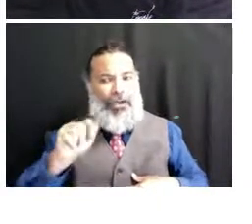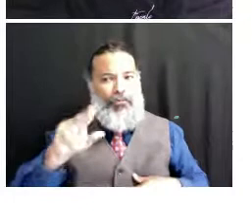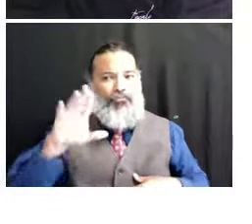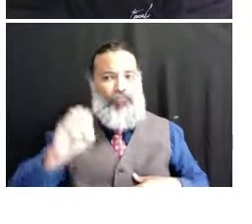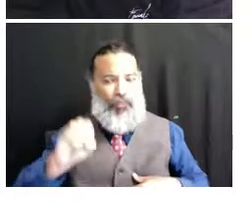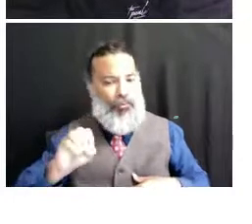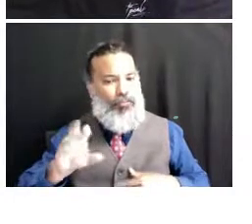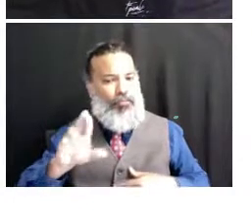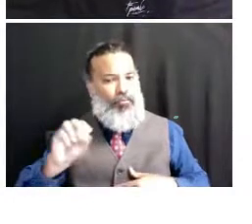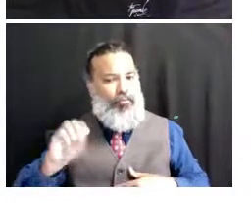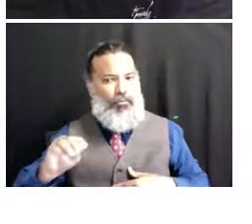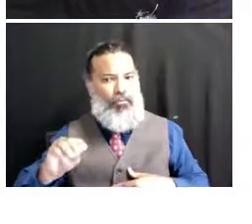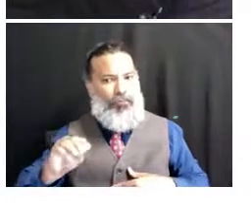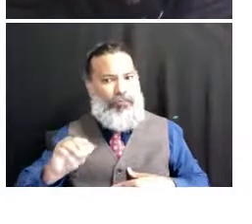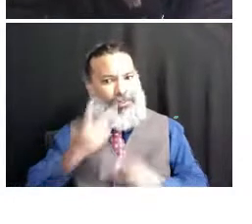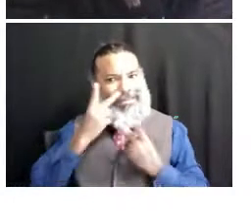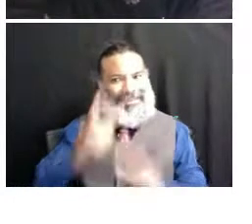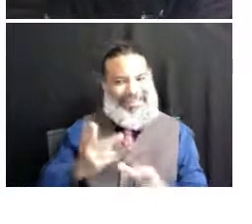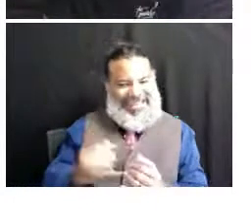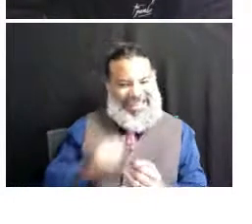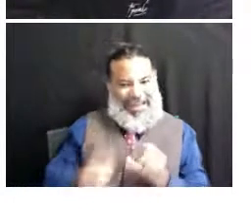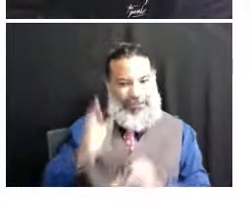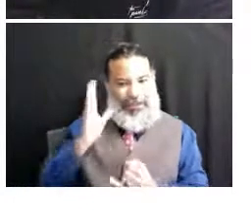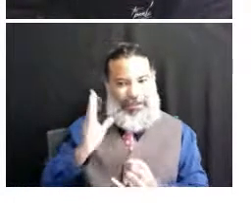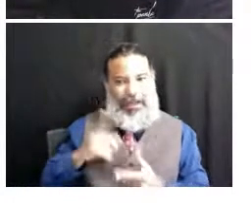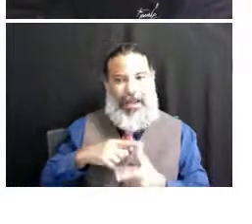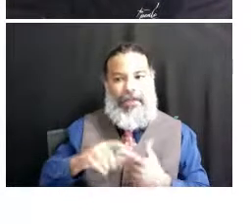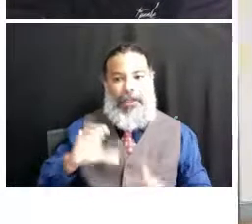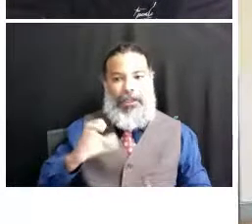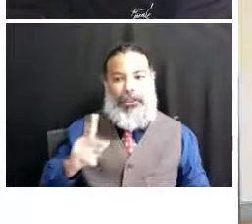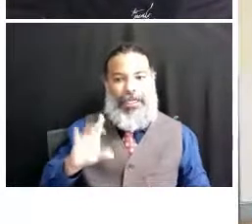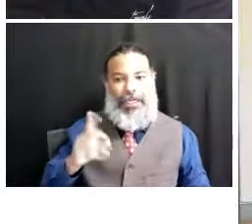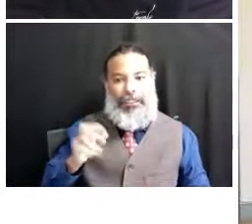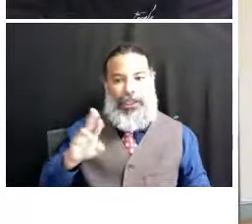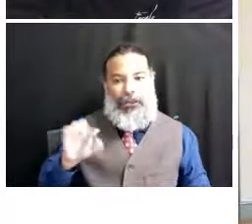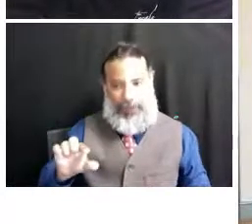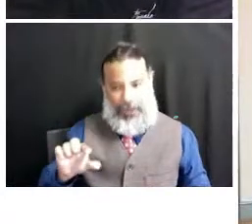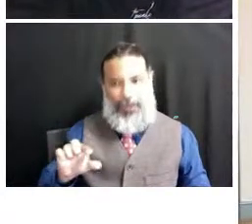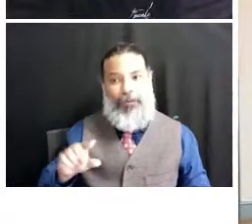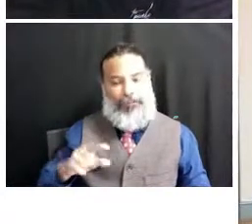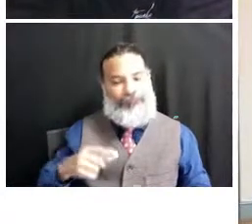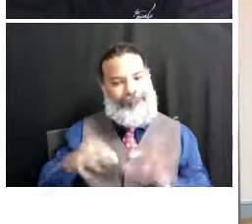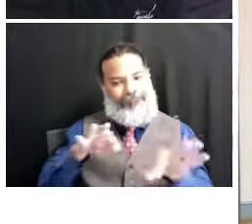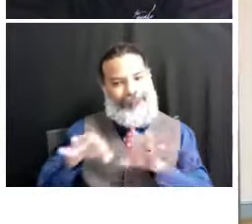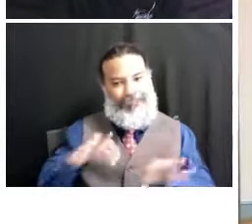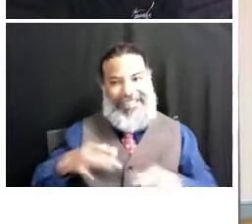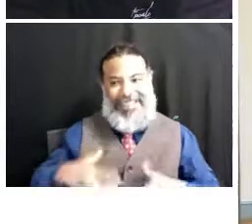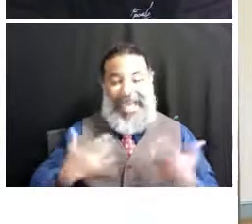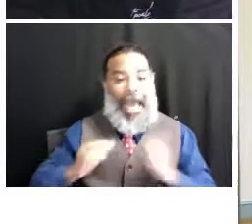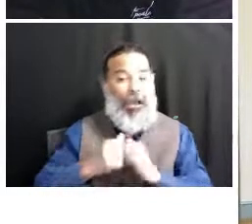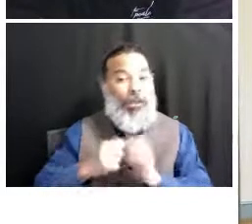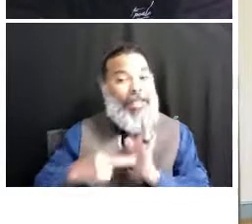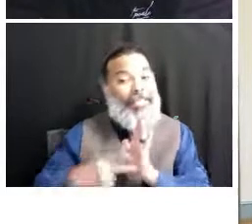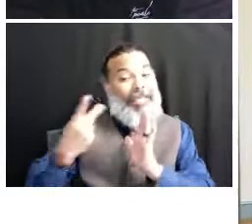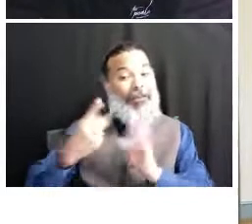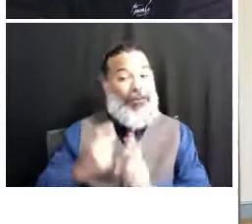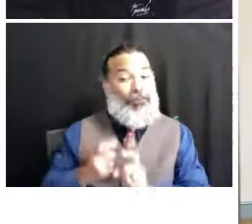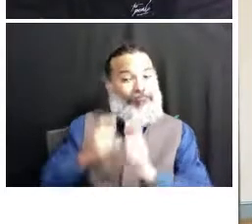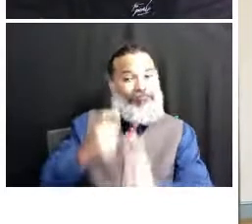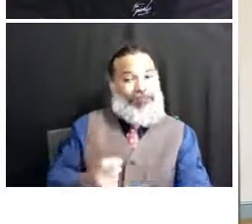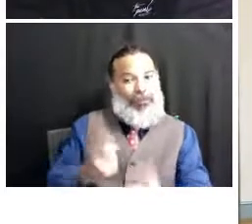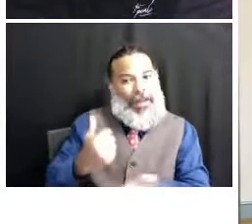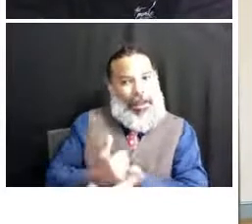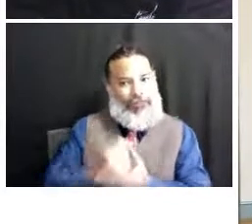this broadcast. And the Peale's board chair, Chick Chickering, will tell you about the exciting opportunity to double your donation to lighting the Latrobe